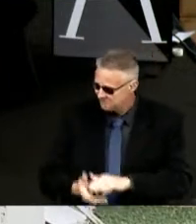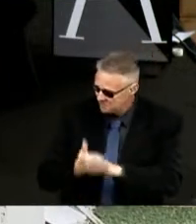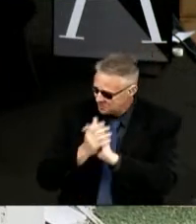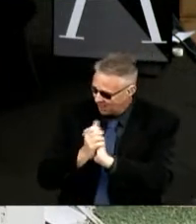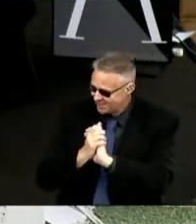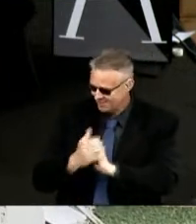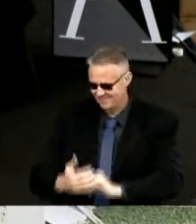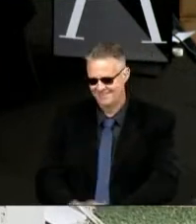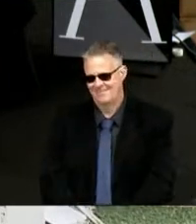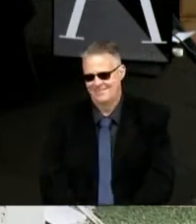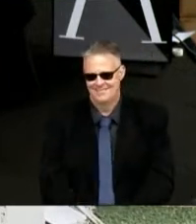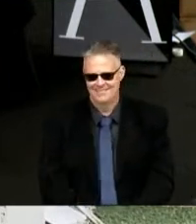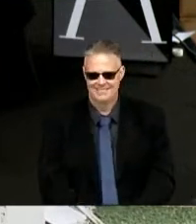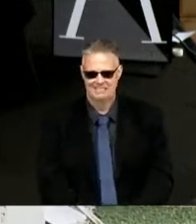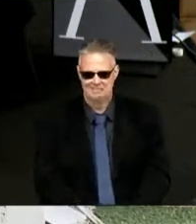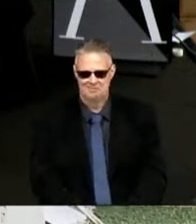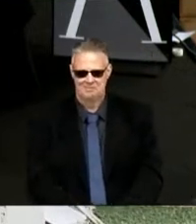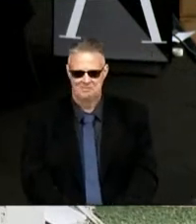Congratulations, Michaela.